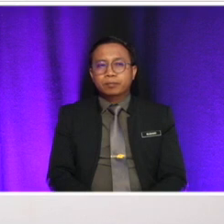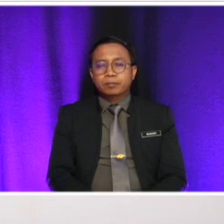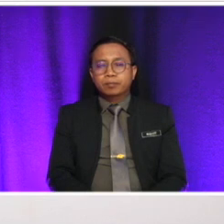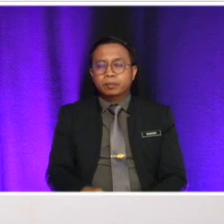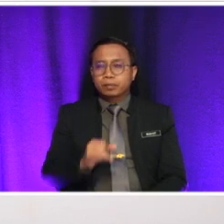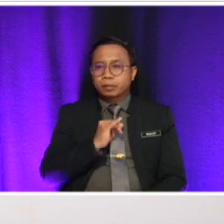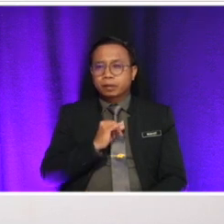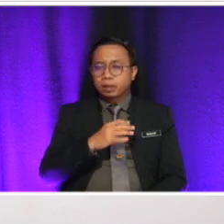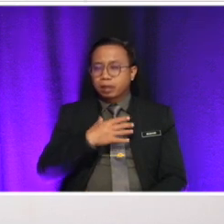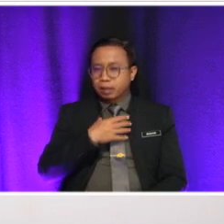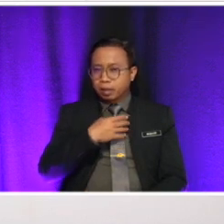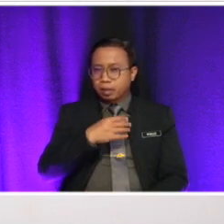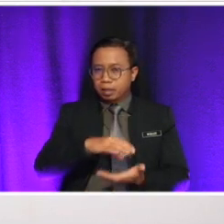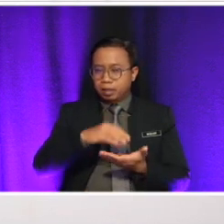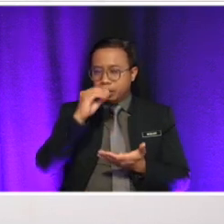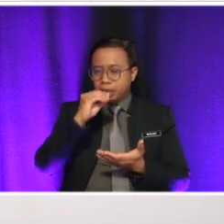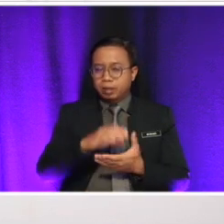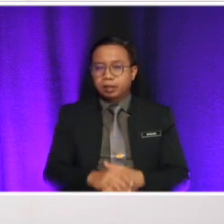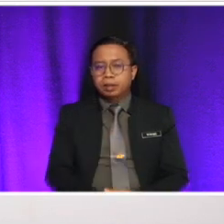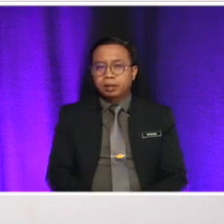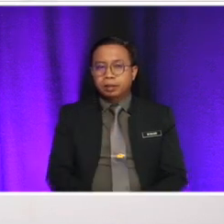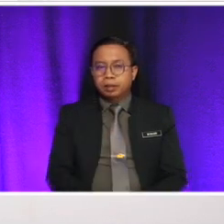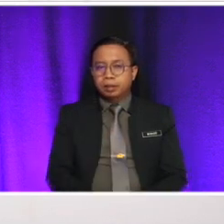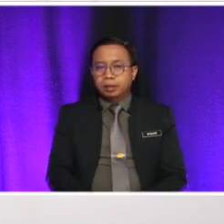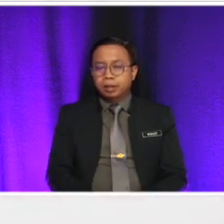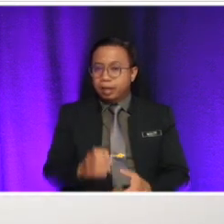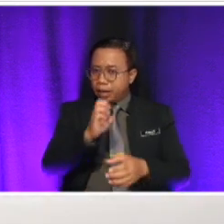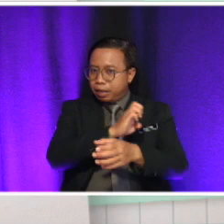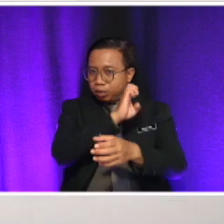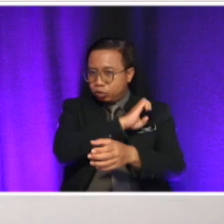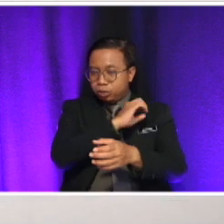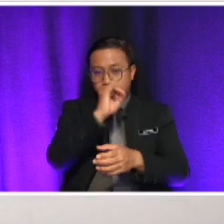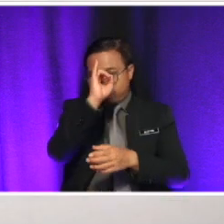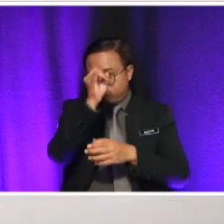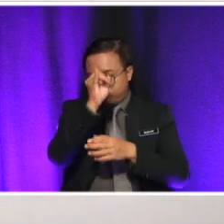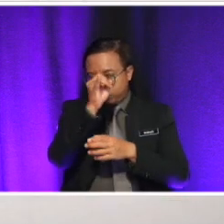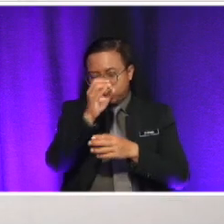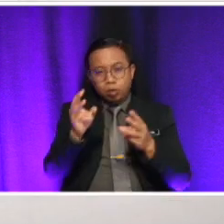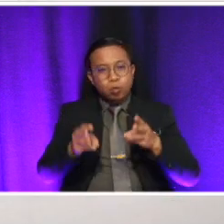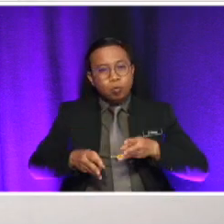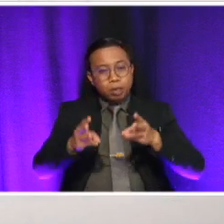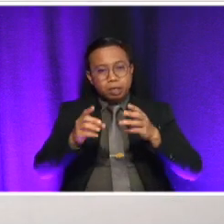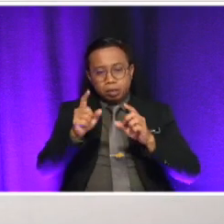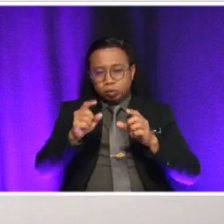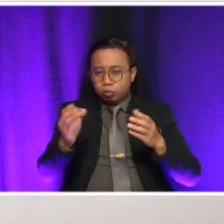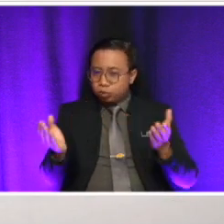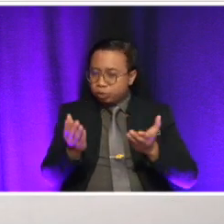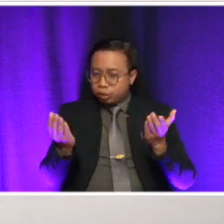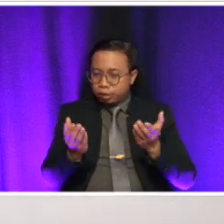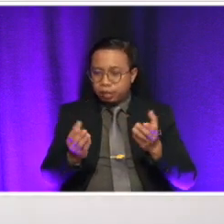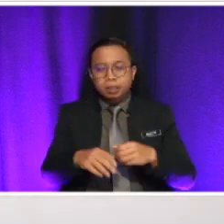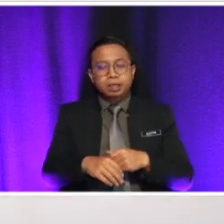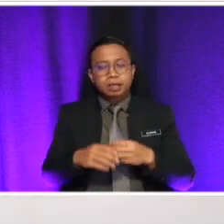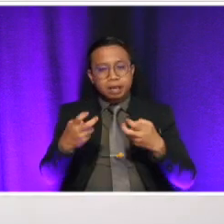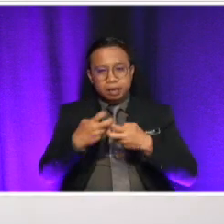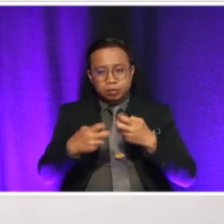Okay, I have learned that kinetic energy is an alternative and innovative way to generate energy in developing country rather than